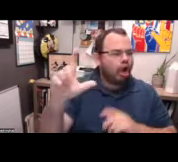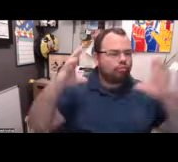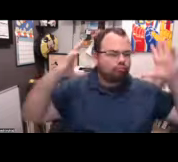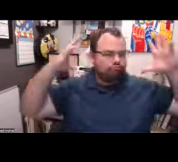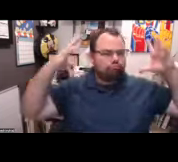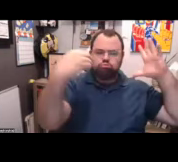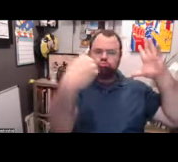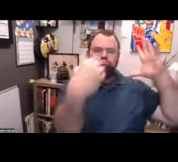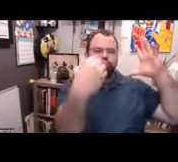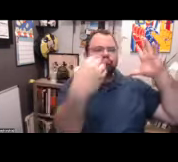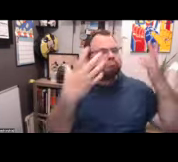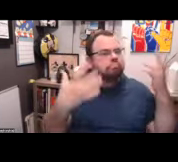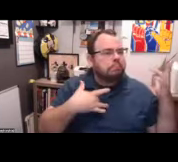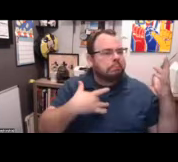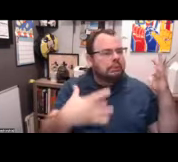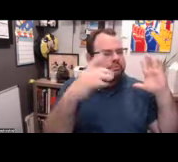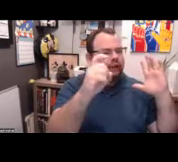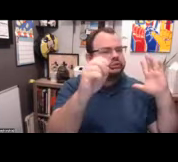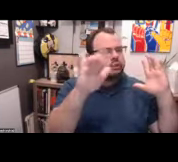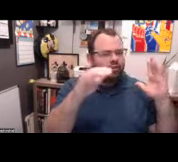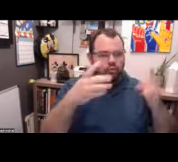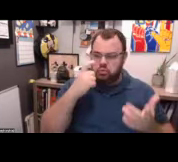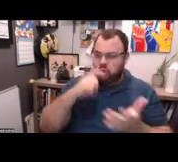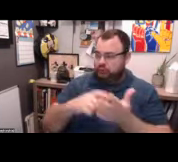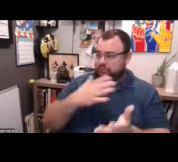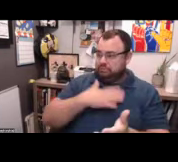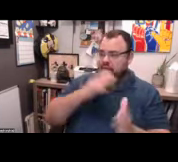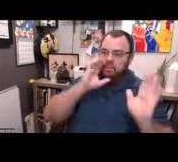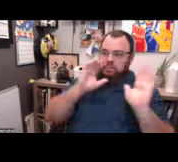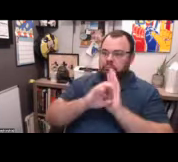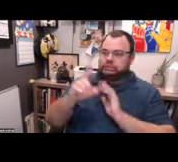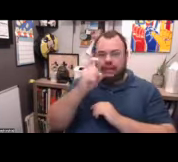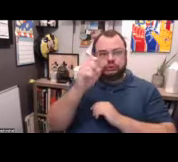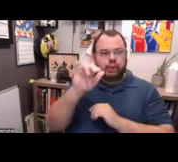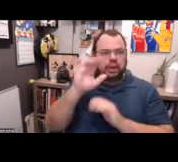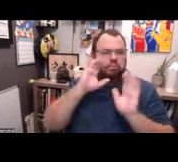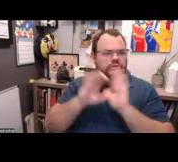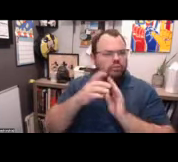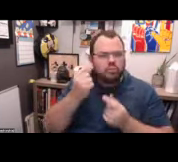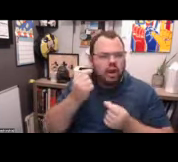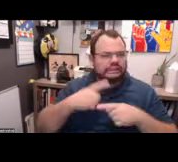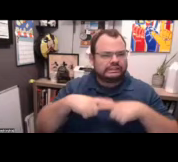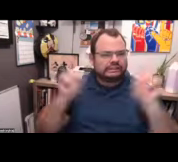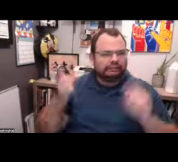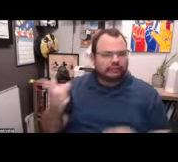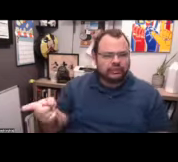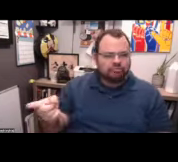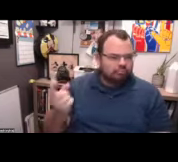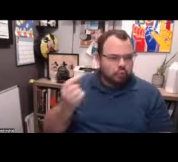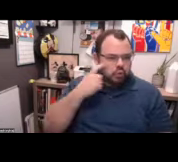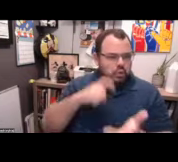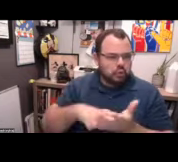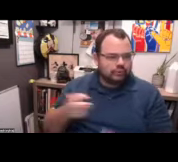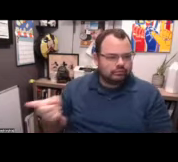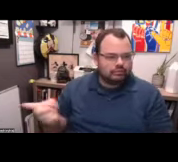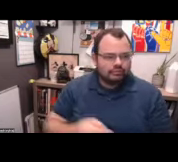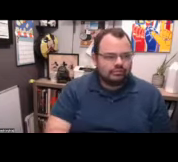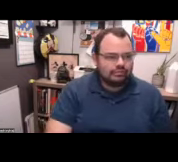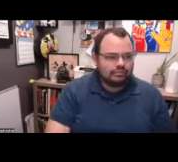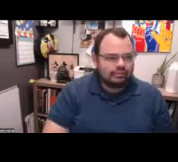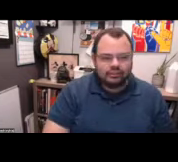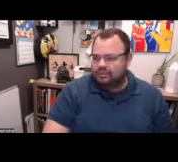x-rays are just the skull, correct? And that's really what all it is. But you notice in my x-ray, there's something